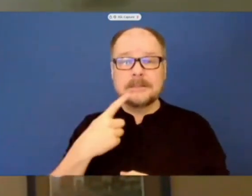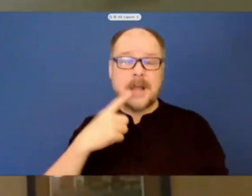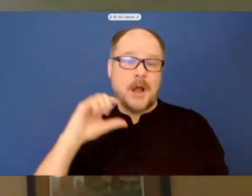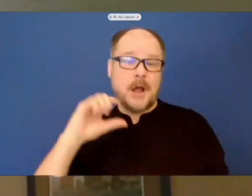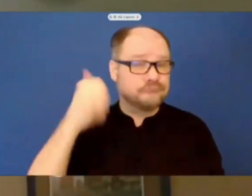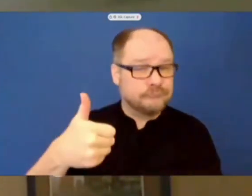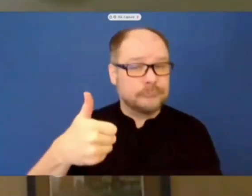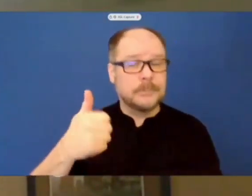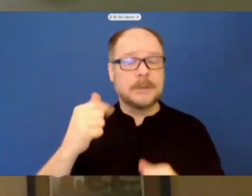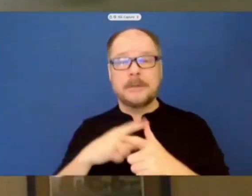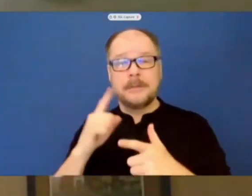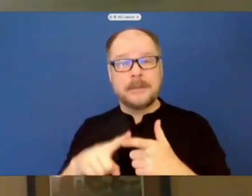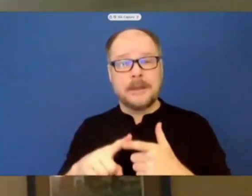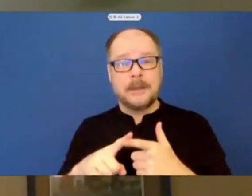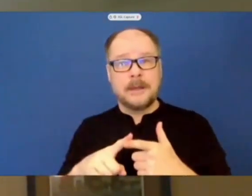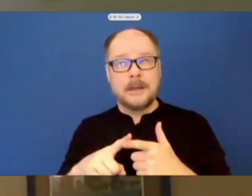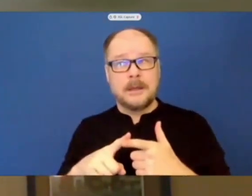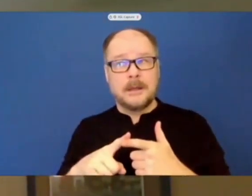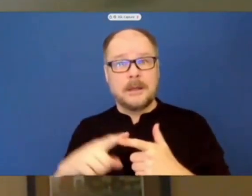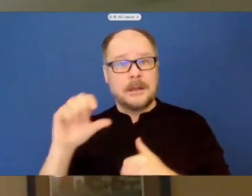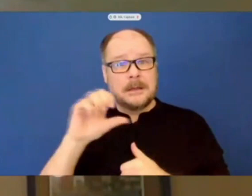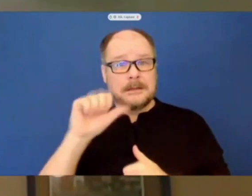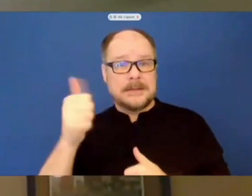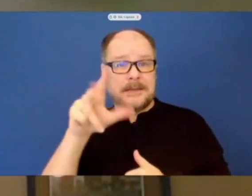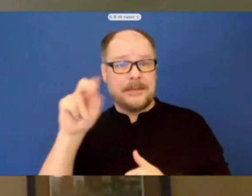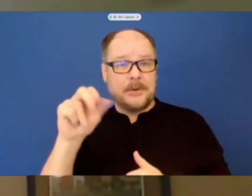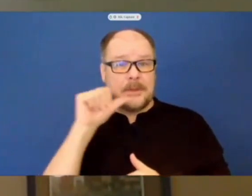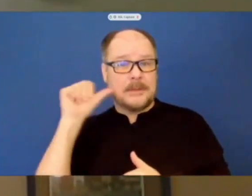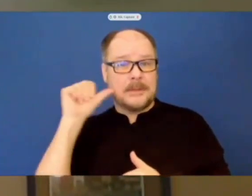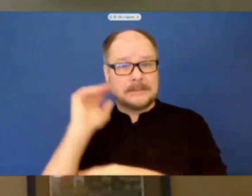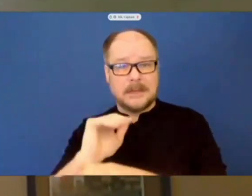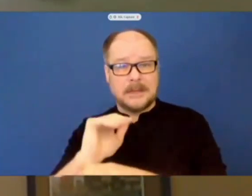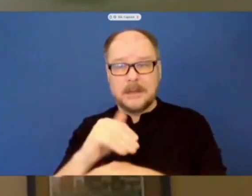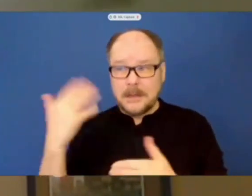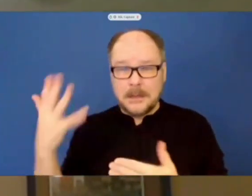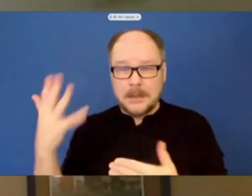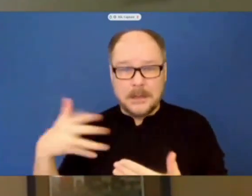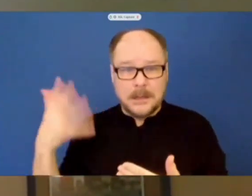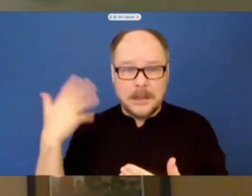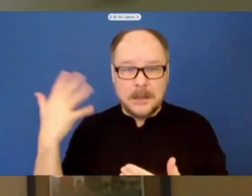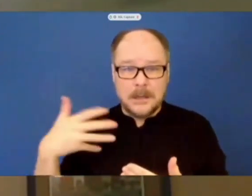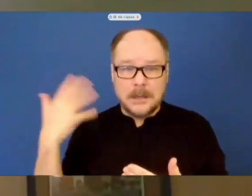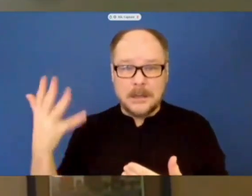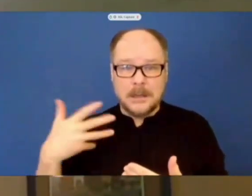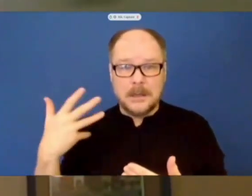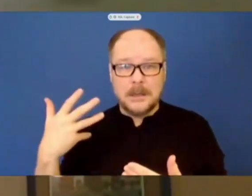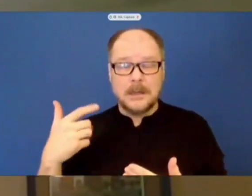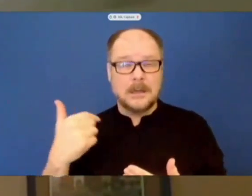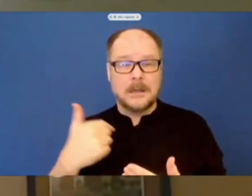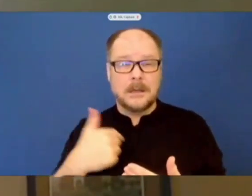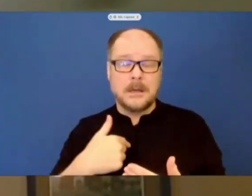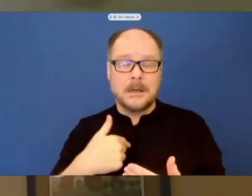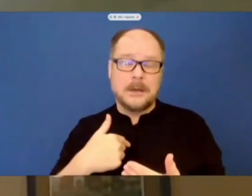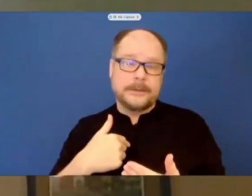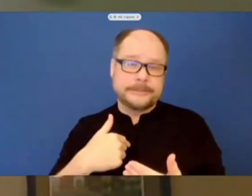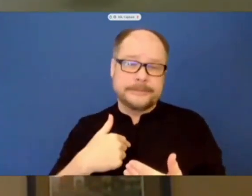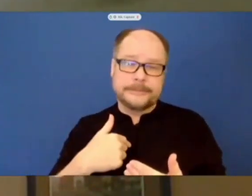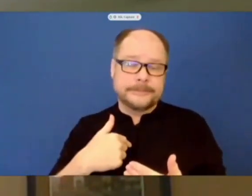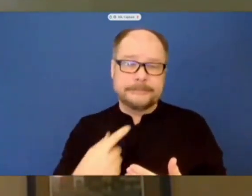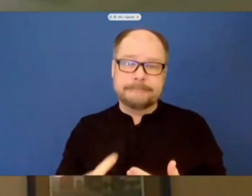then it was 10:30 last night, and we were not in a place where we knew we were going to be able to move forward. I was very surprised, and quite frankly, very